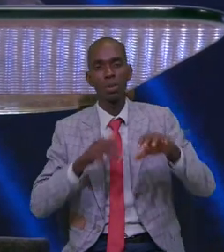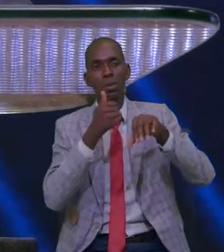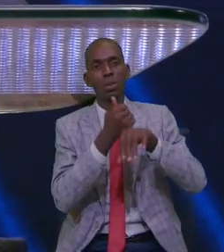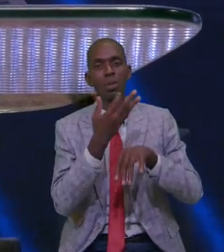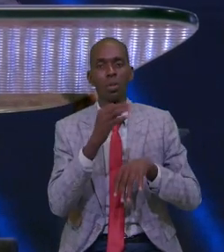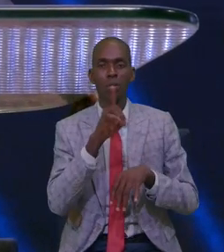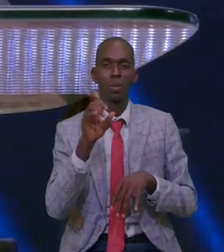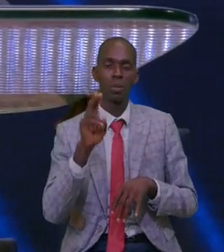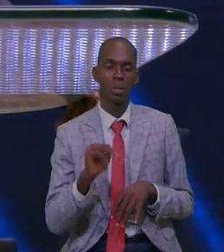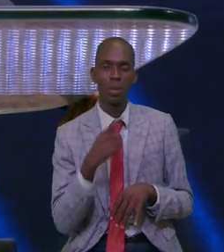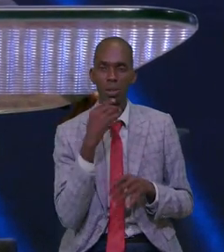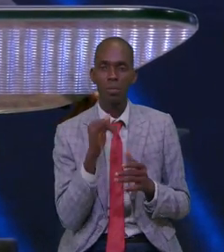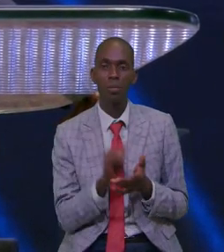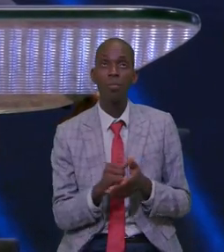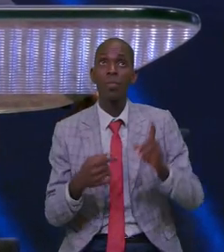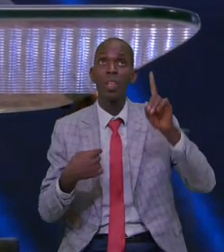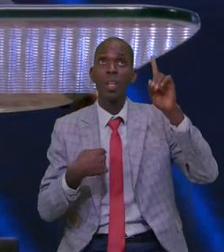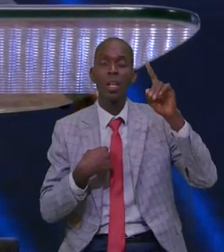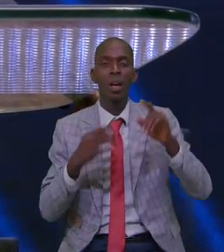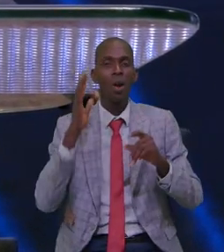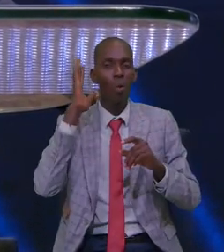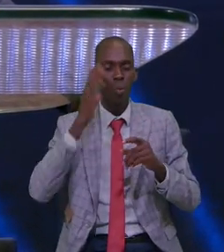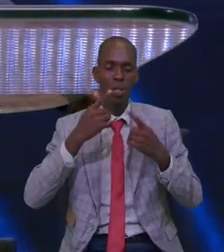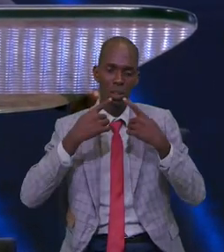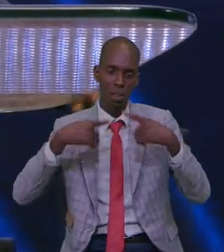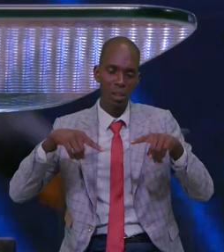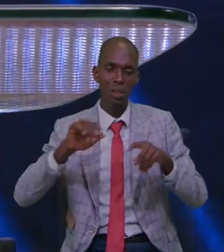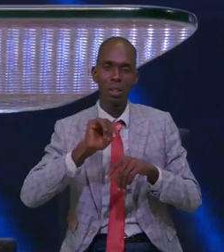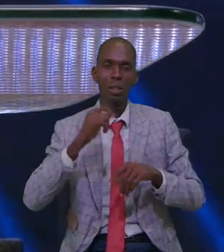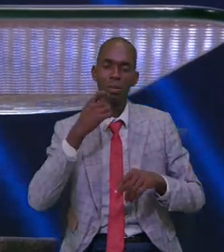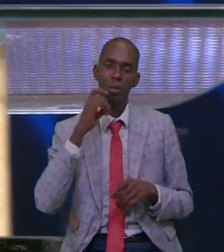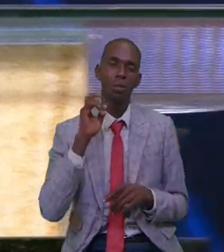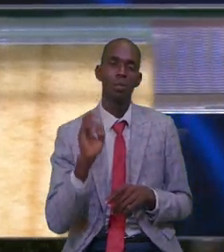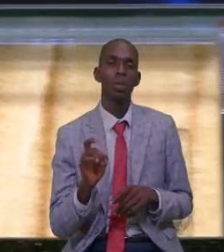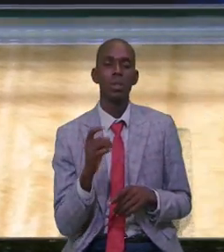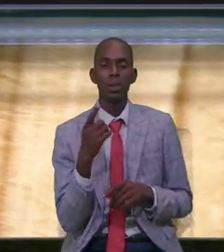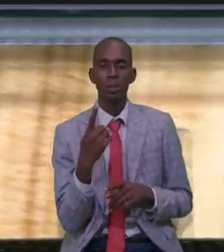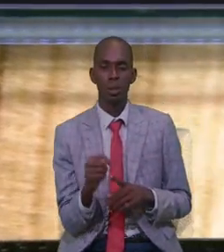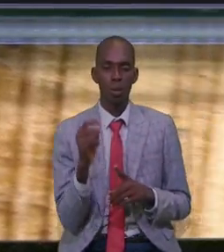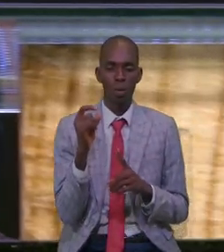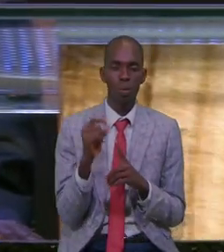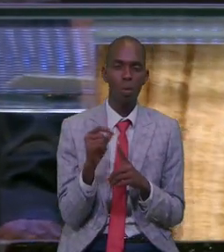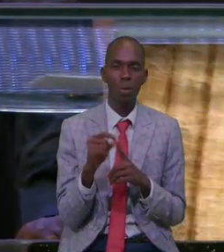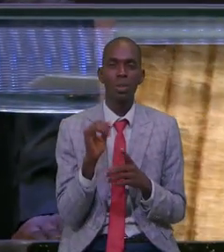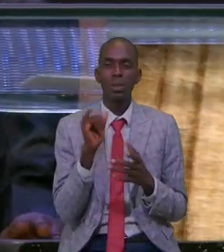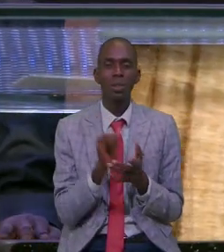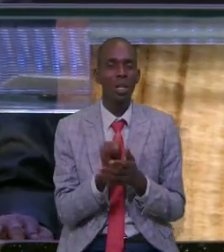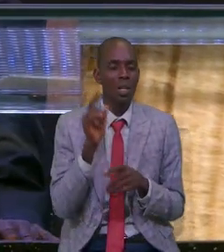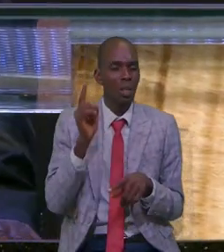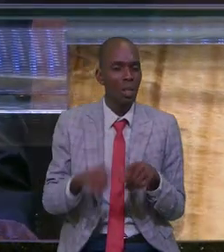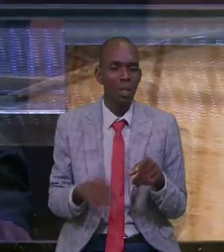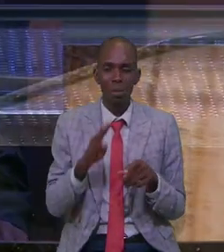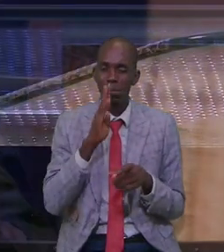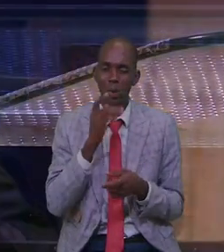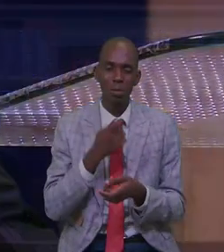I will declare the decree, the word that cannot be